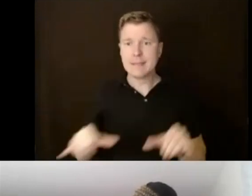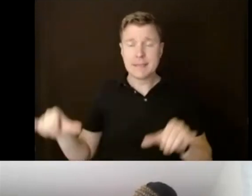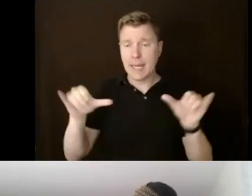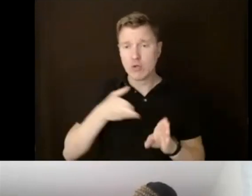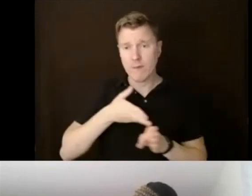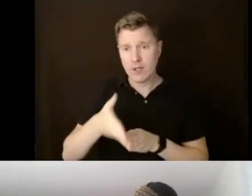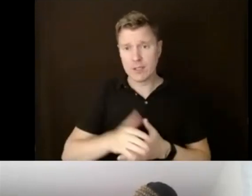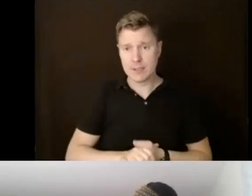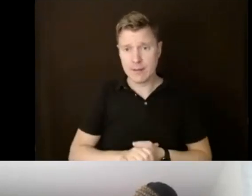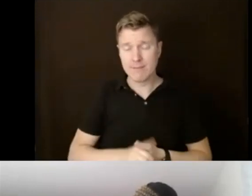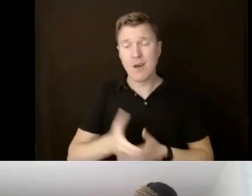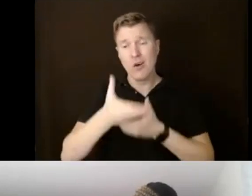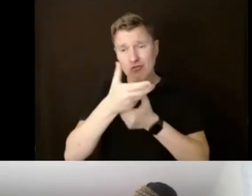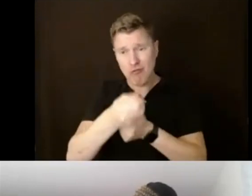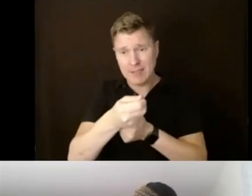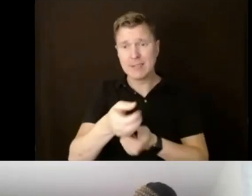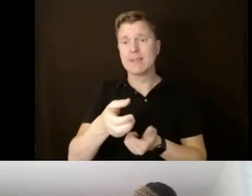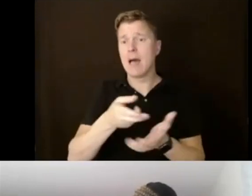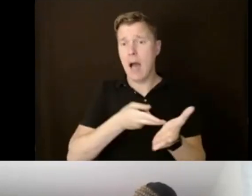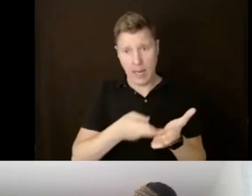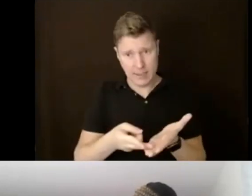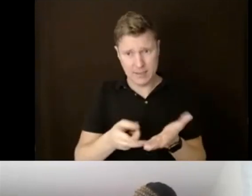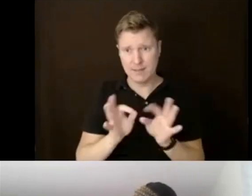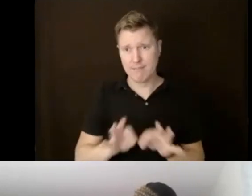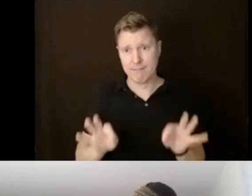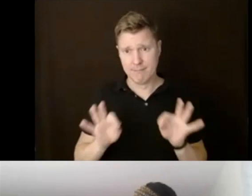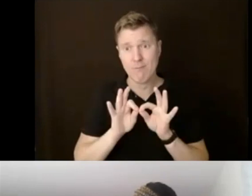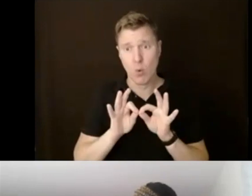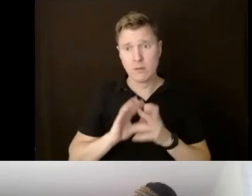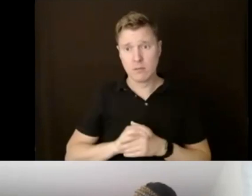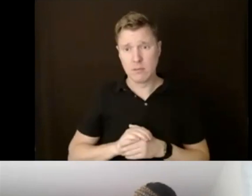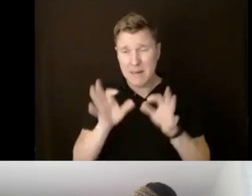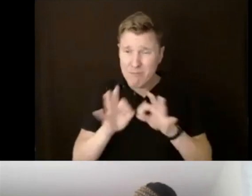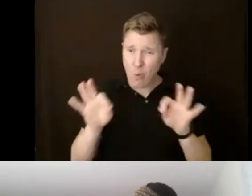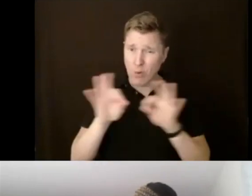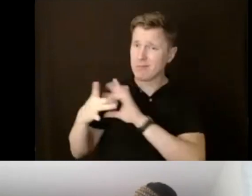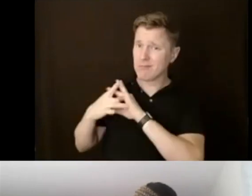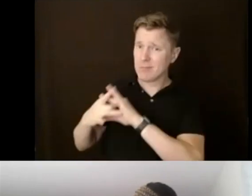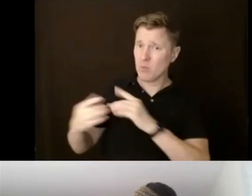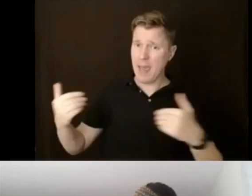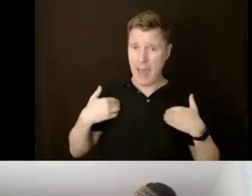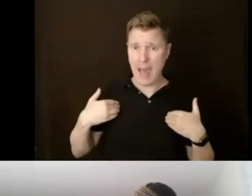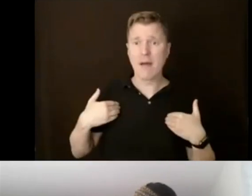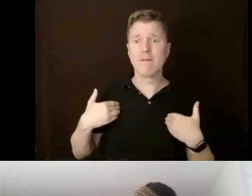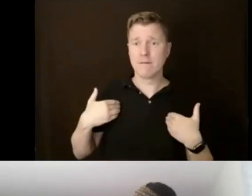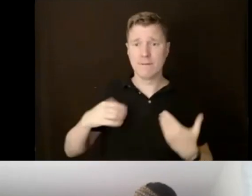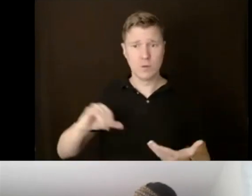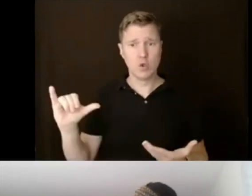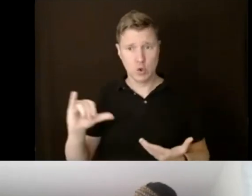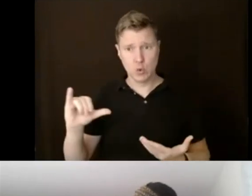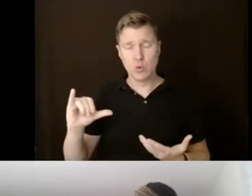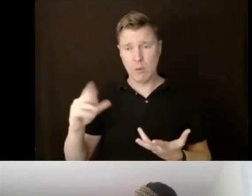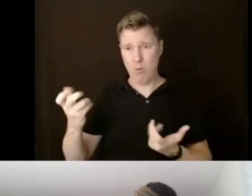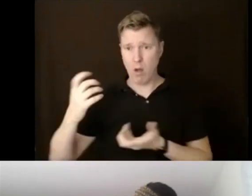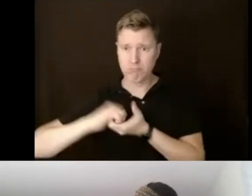and trust and honesty are really important to us and to those relationships that we look to enter